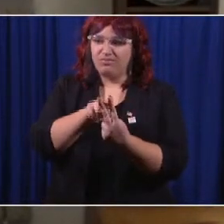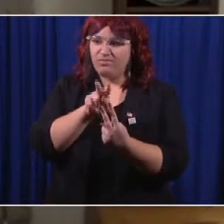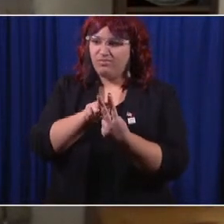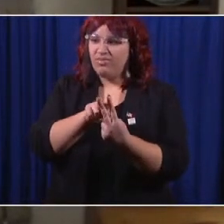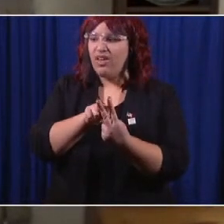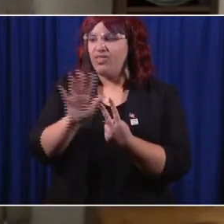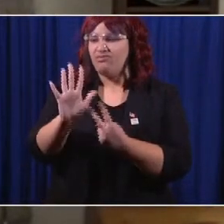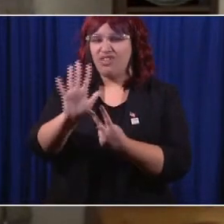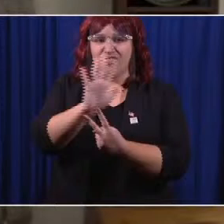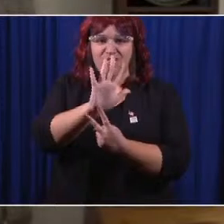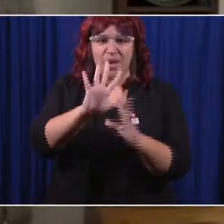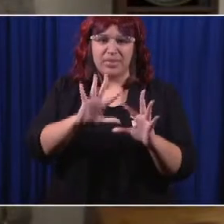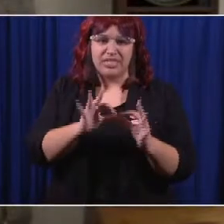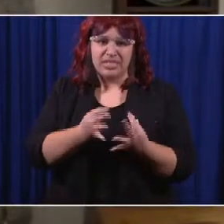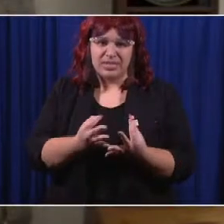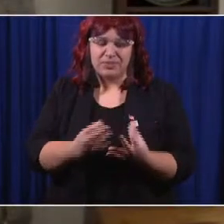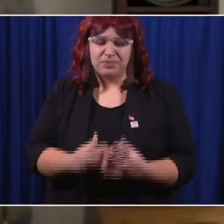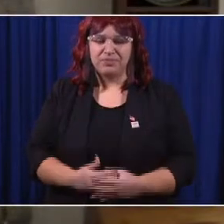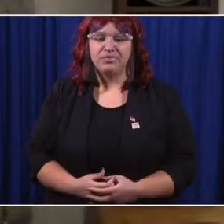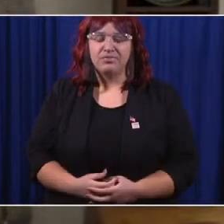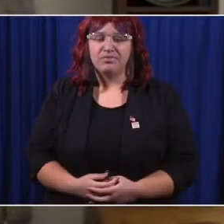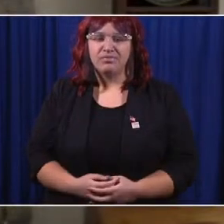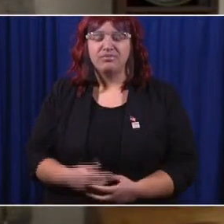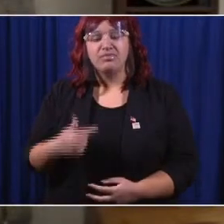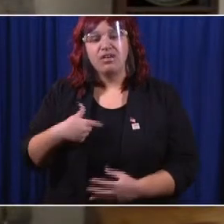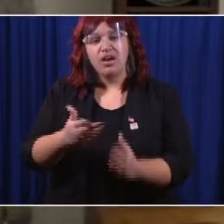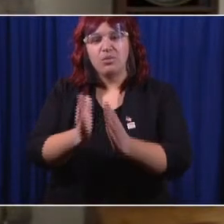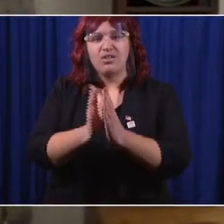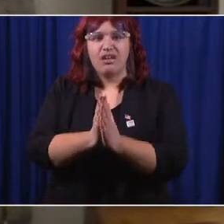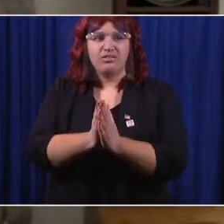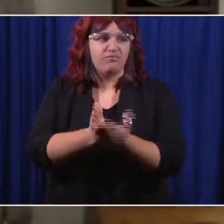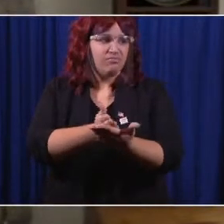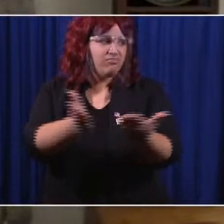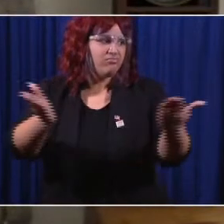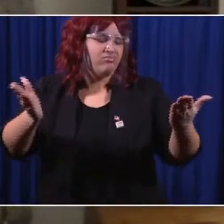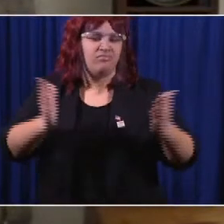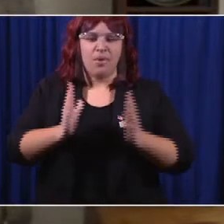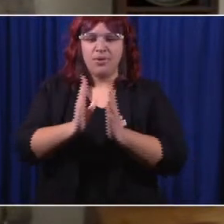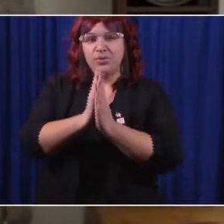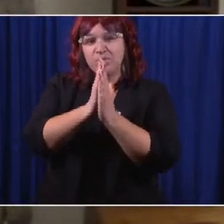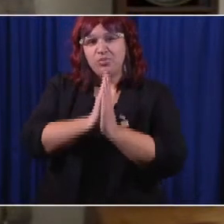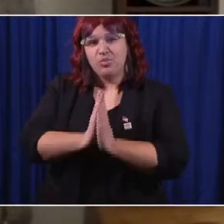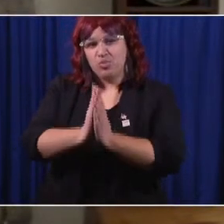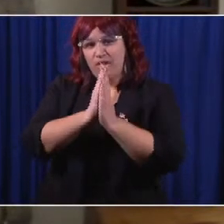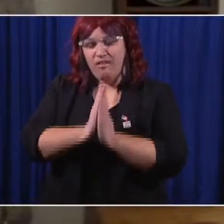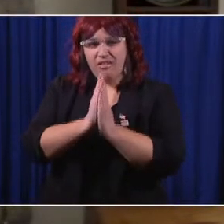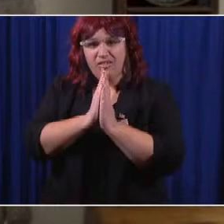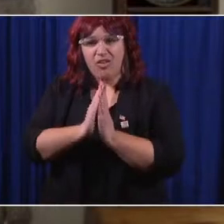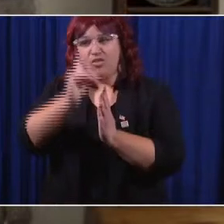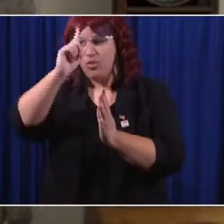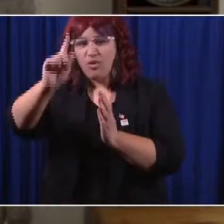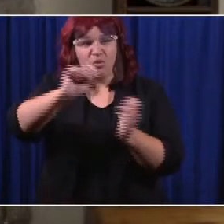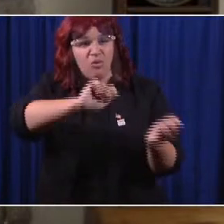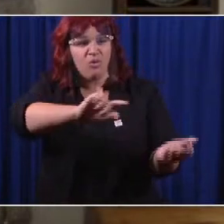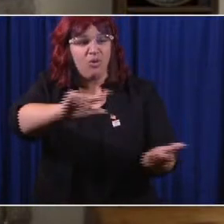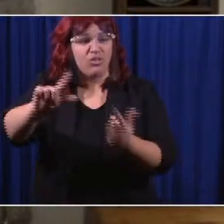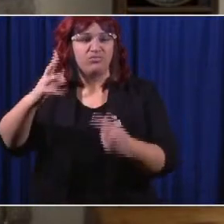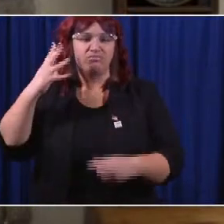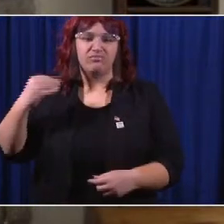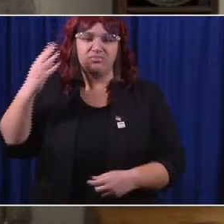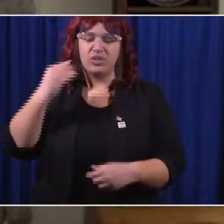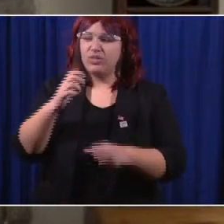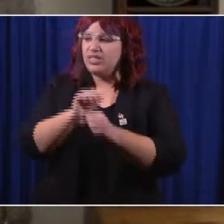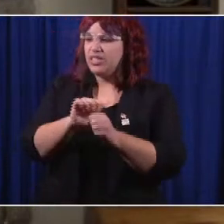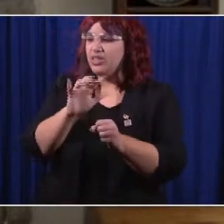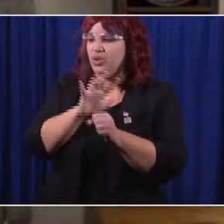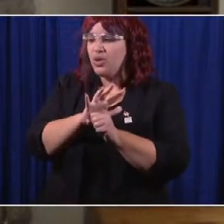I want to take a moment to ask for prayers for all of those who are suffering from COVID, particularly those who are battling